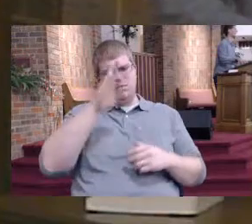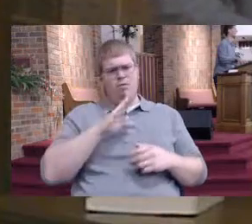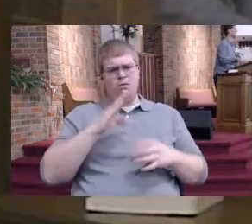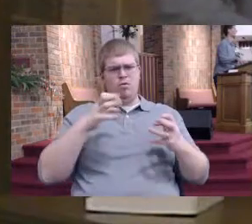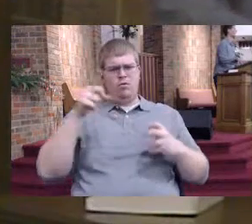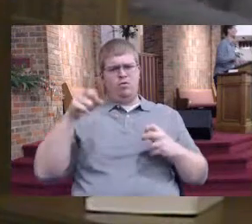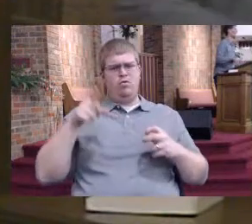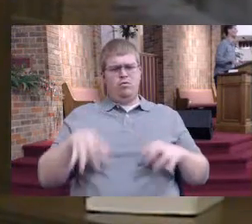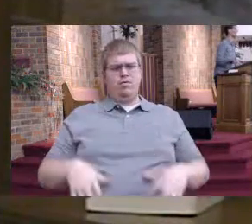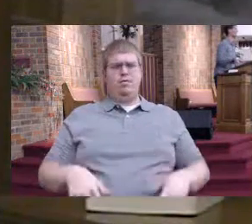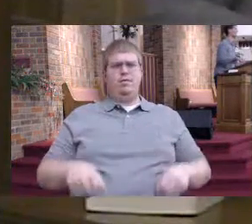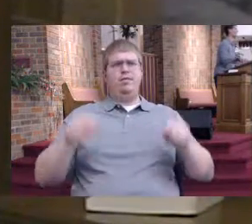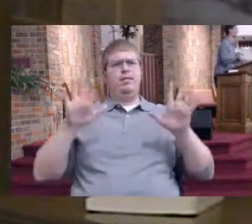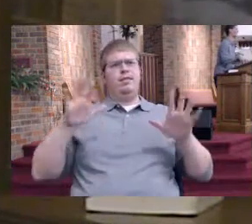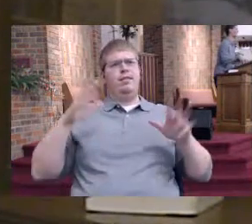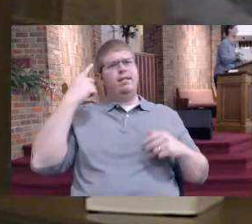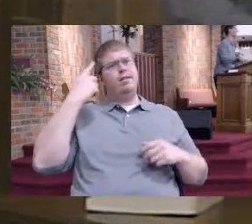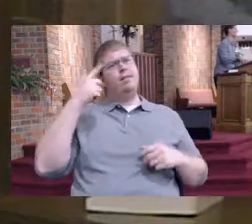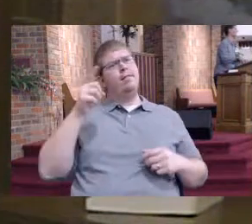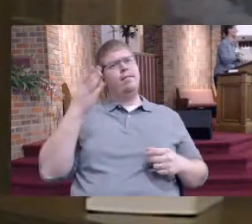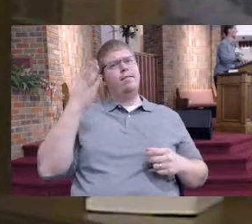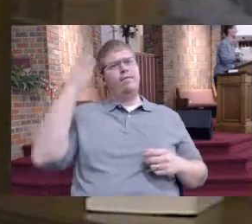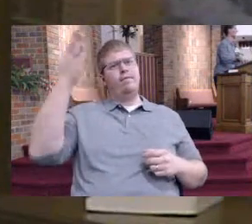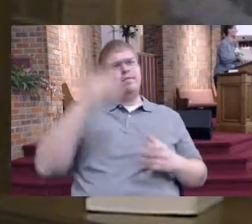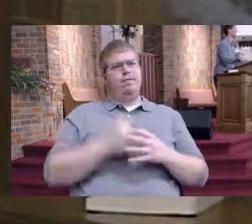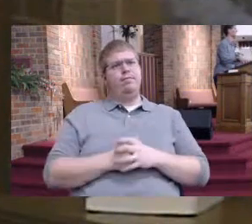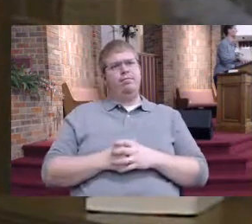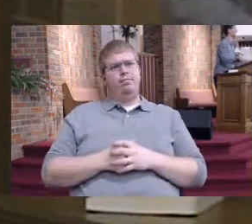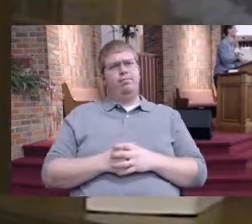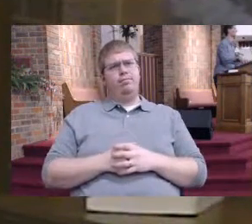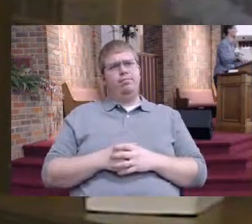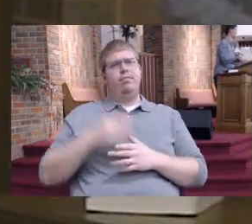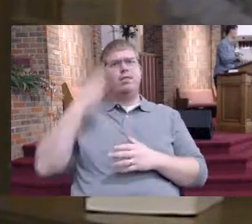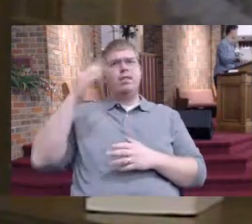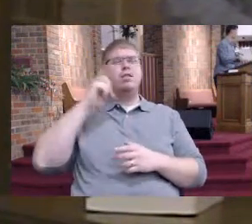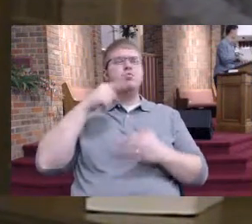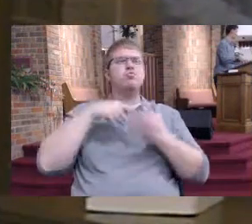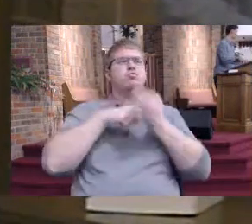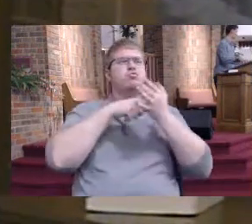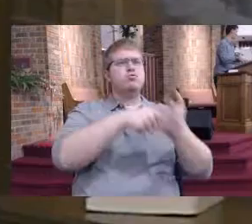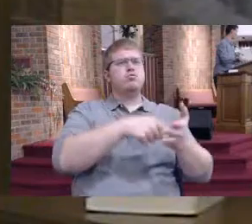for him so that he can show you true life.